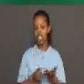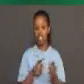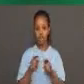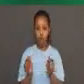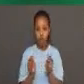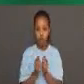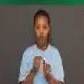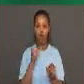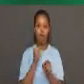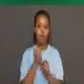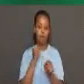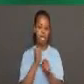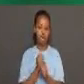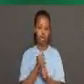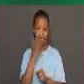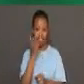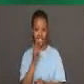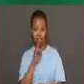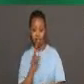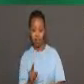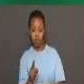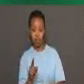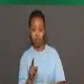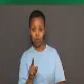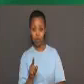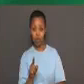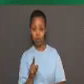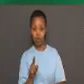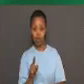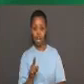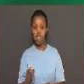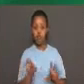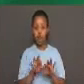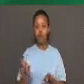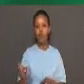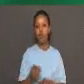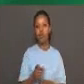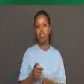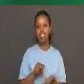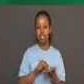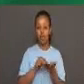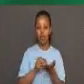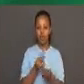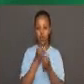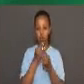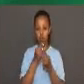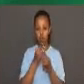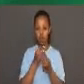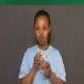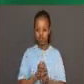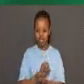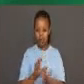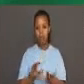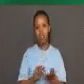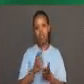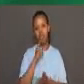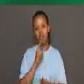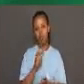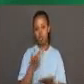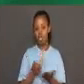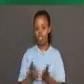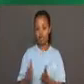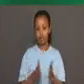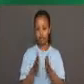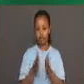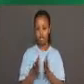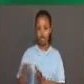together to distribute the necessary nutrients. Those systems are the